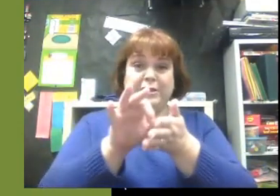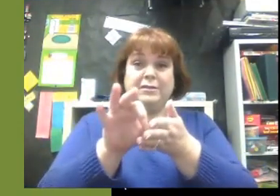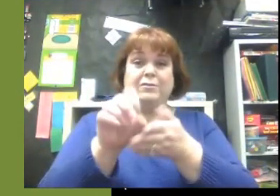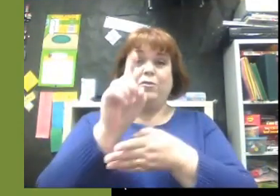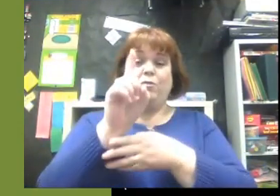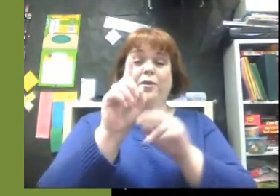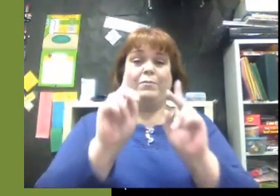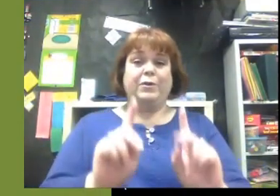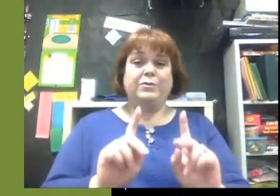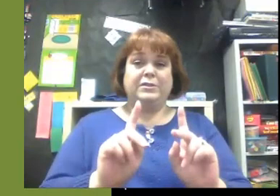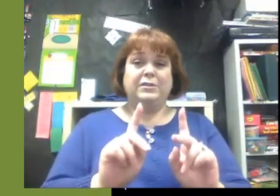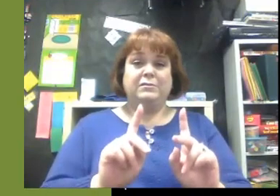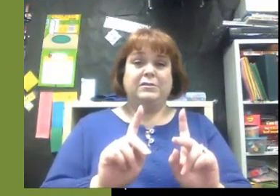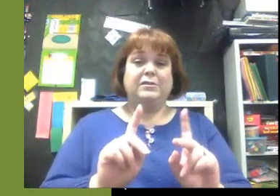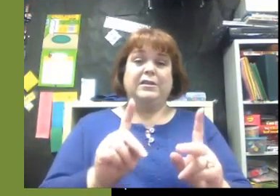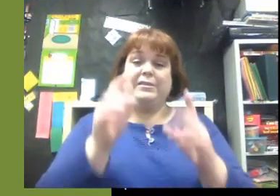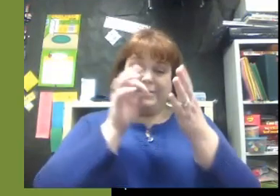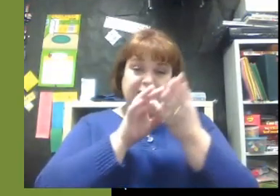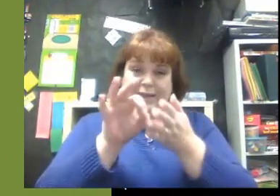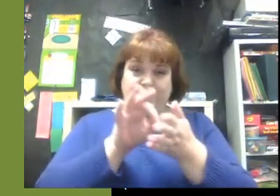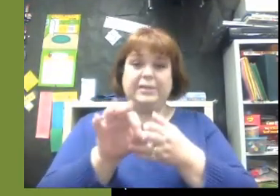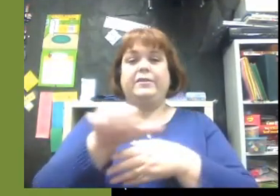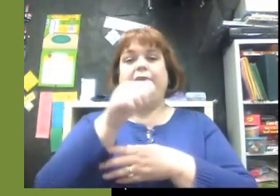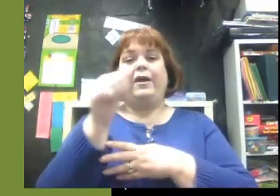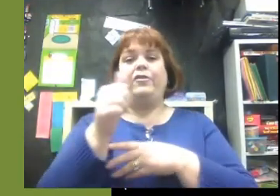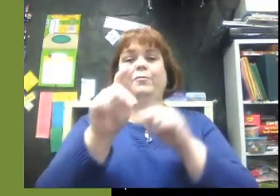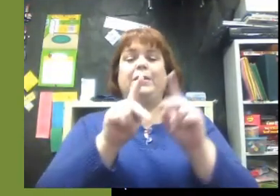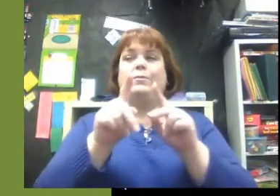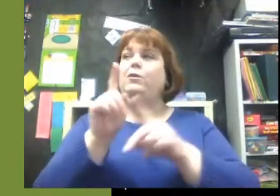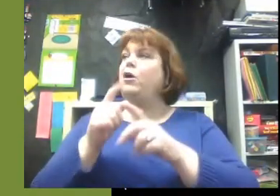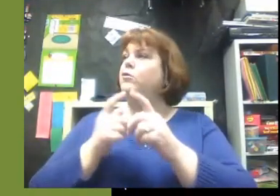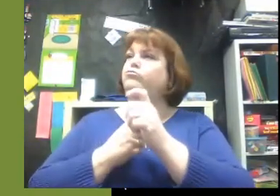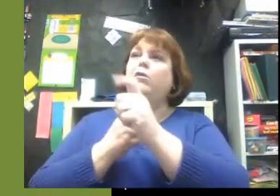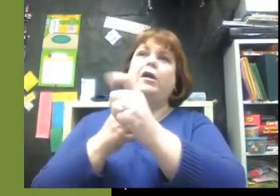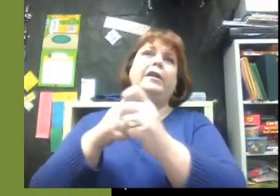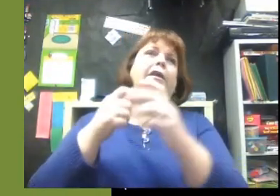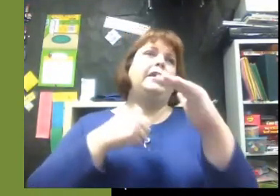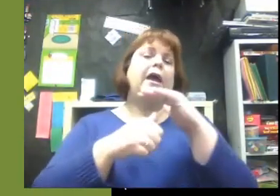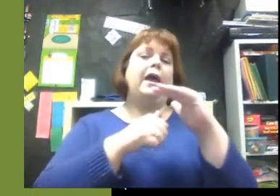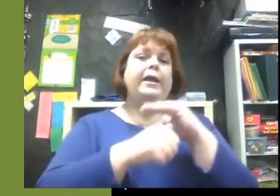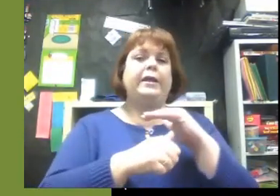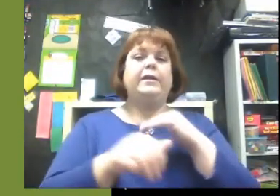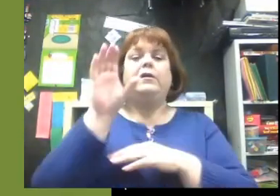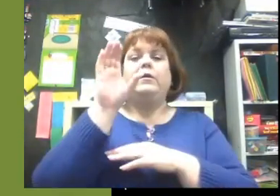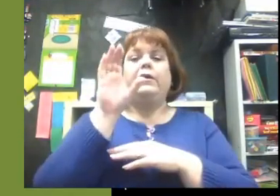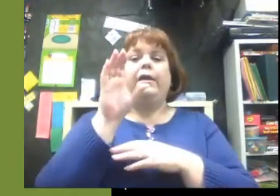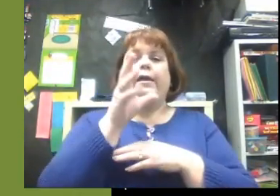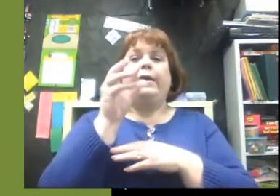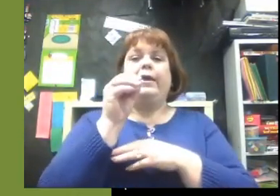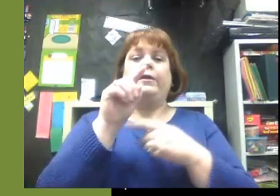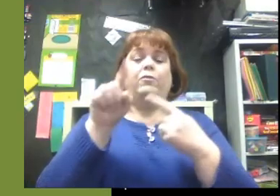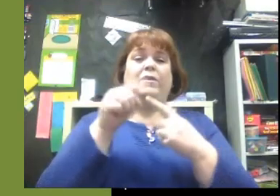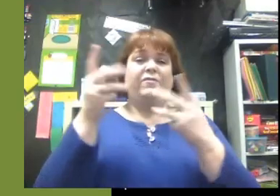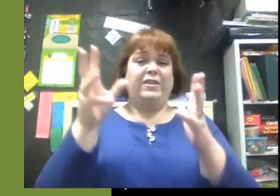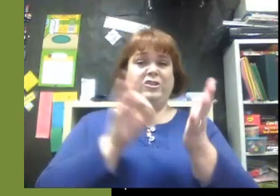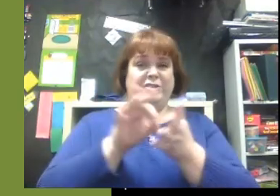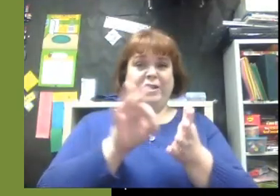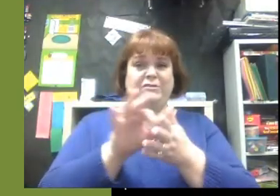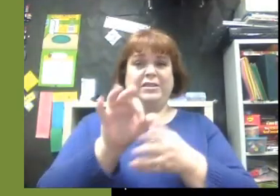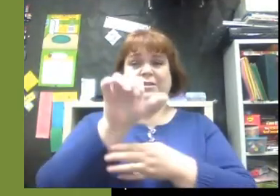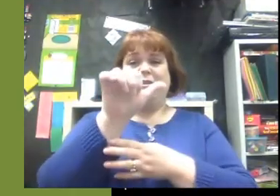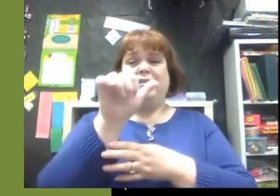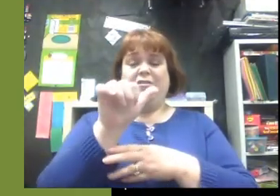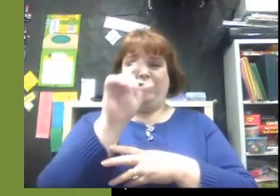Counting, one person counting, the other people are running and hiding. And when finished